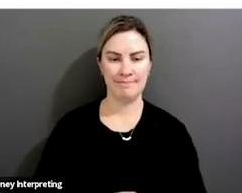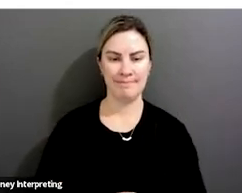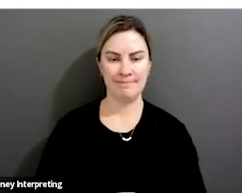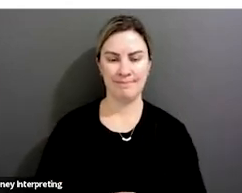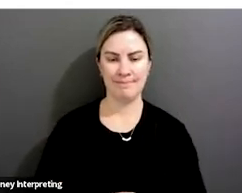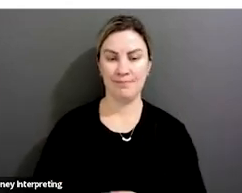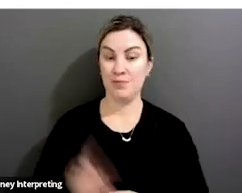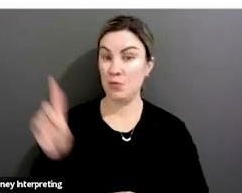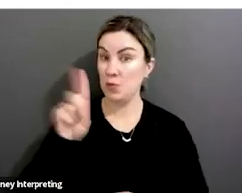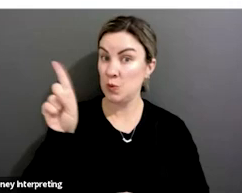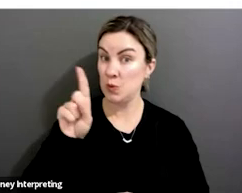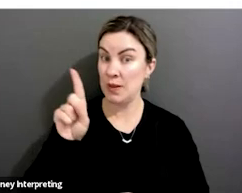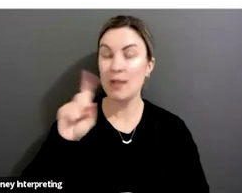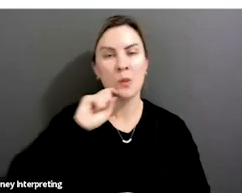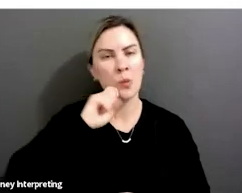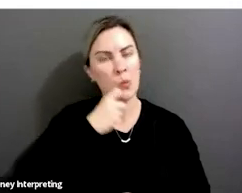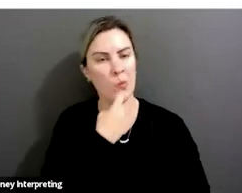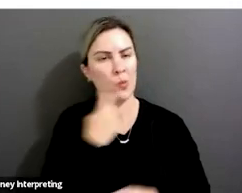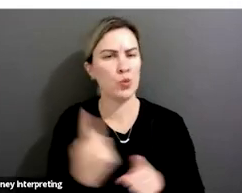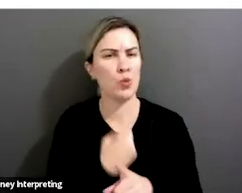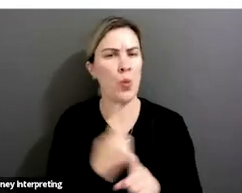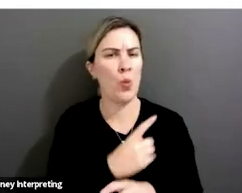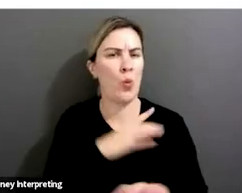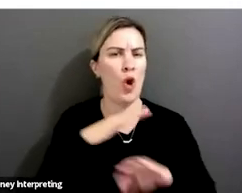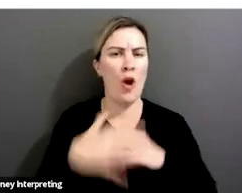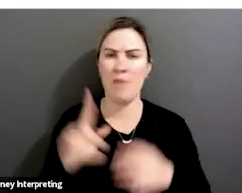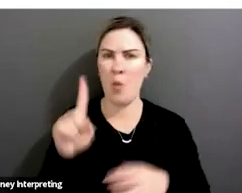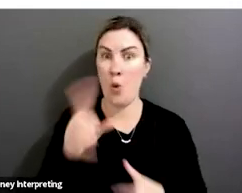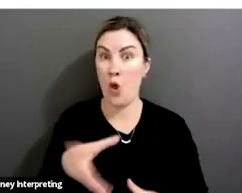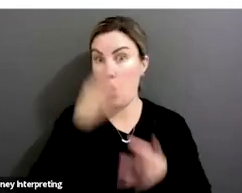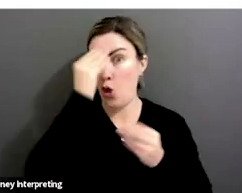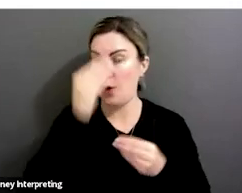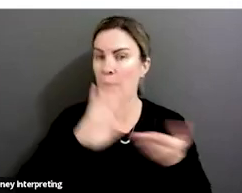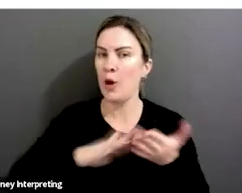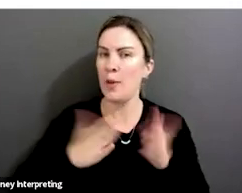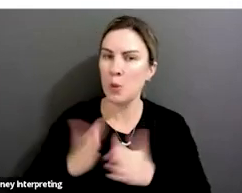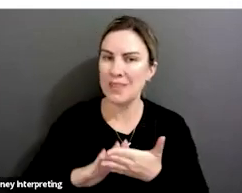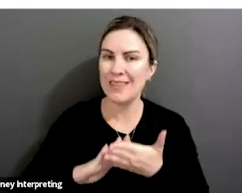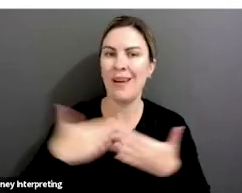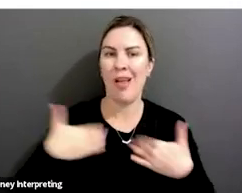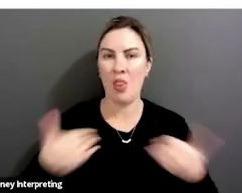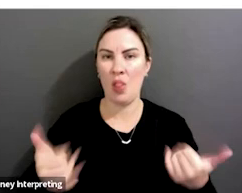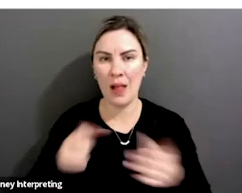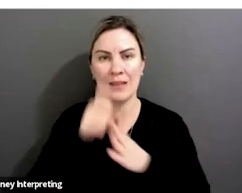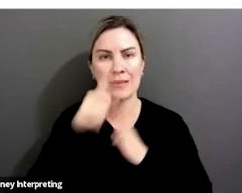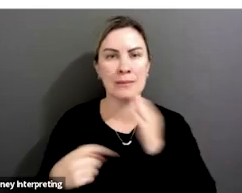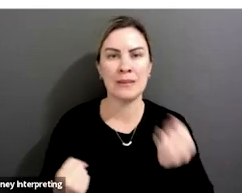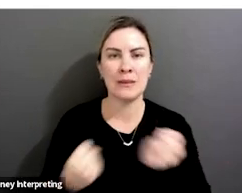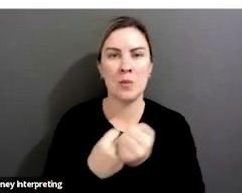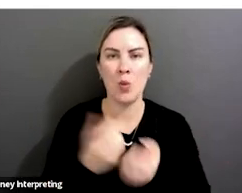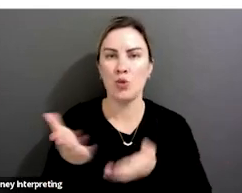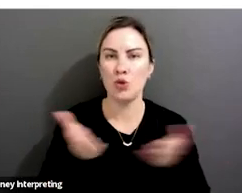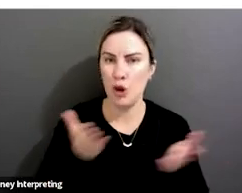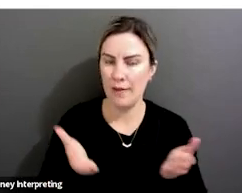Today, we're going to explore what we're learning with community, health, and disability support services and share tools